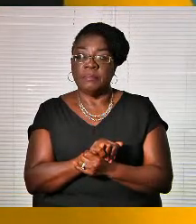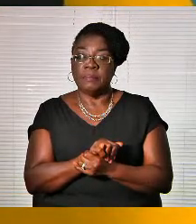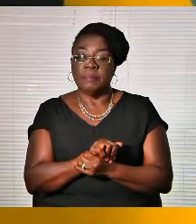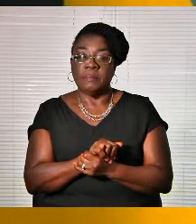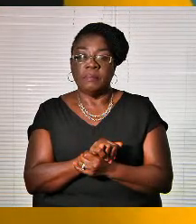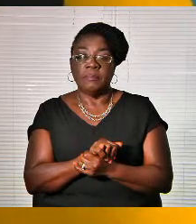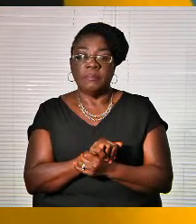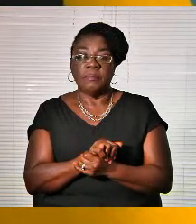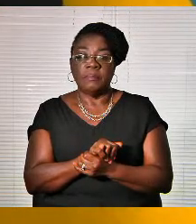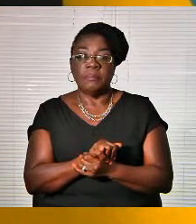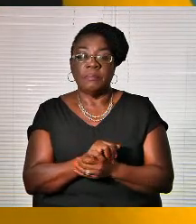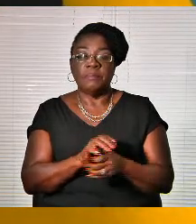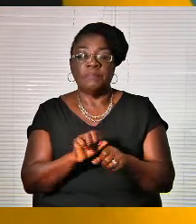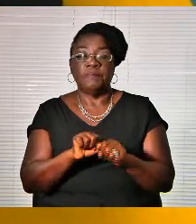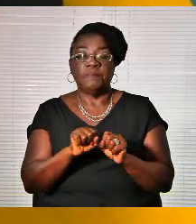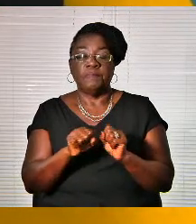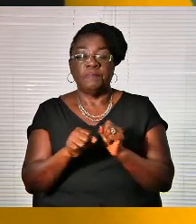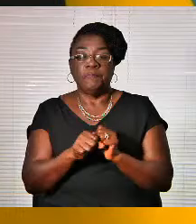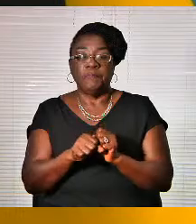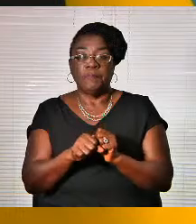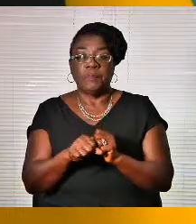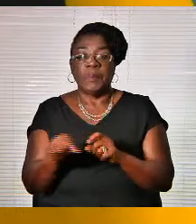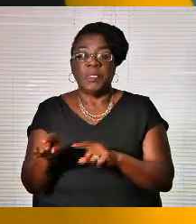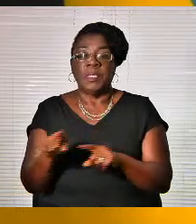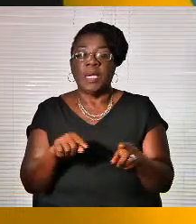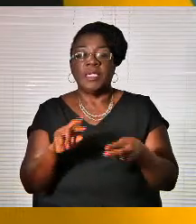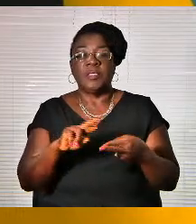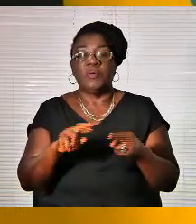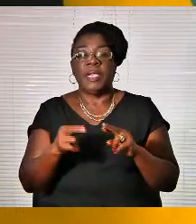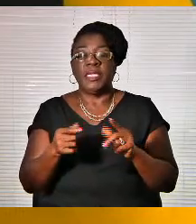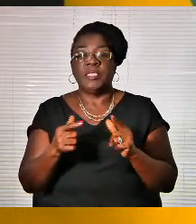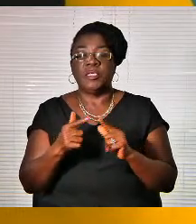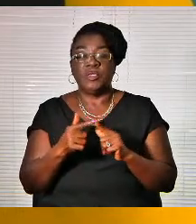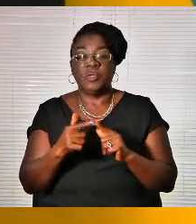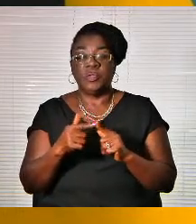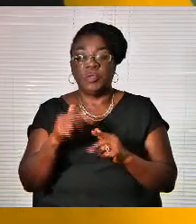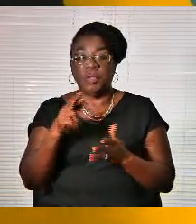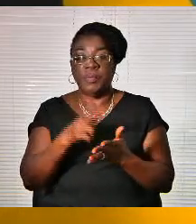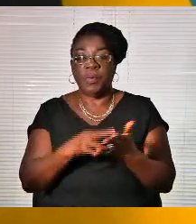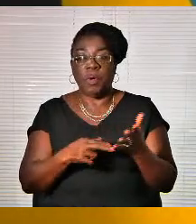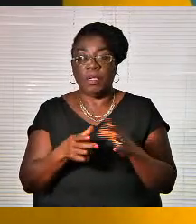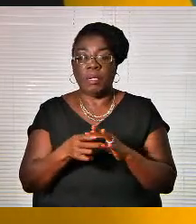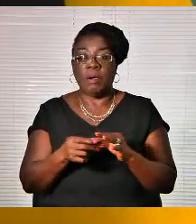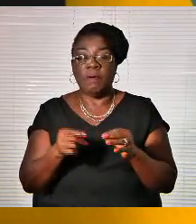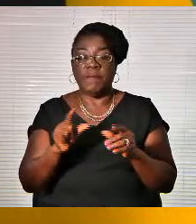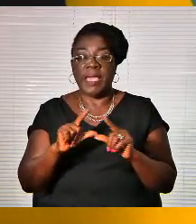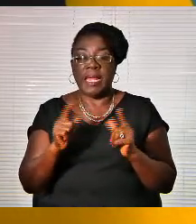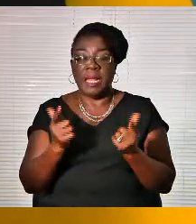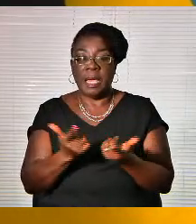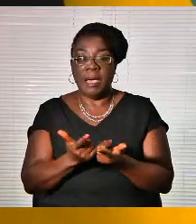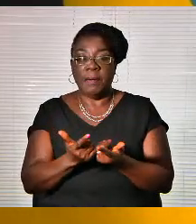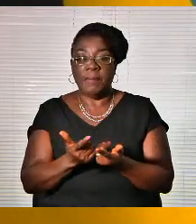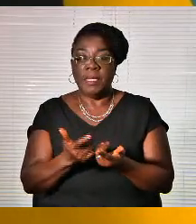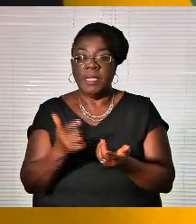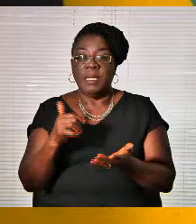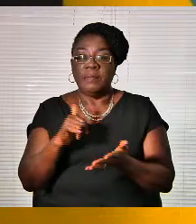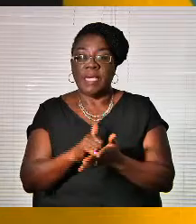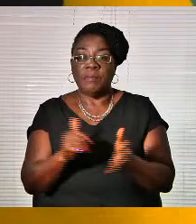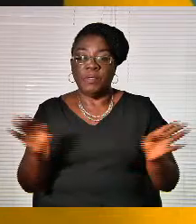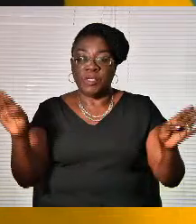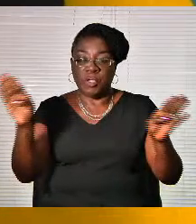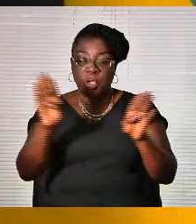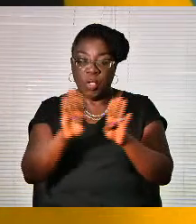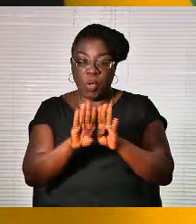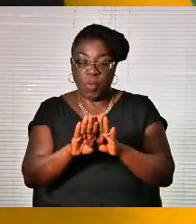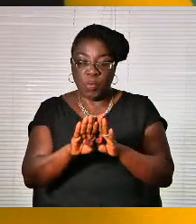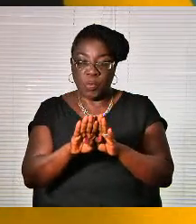Okay. So, as it relates to reports of a particular lab that would have shut down and had